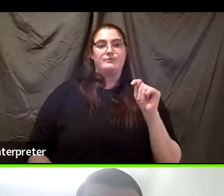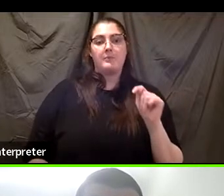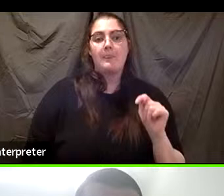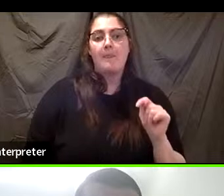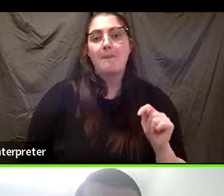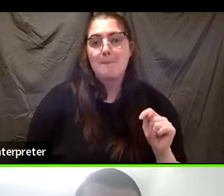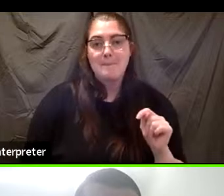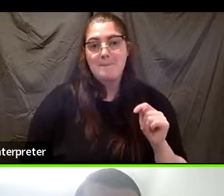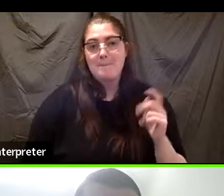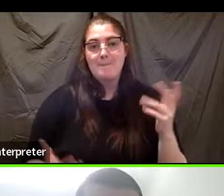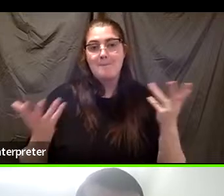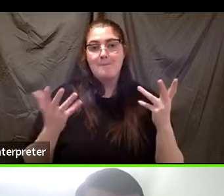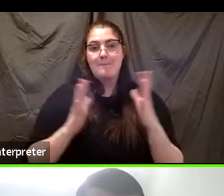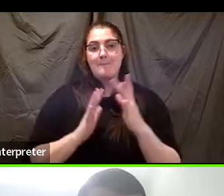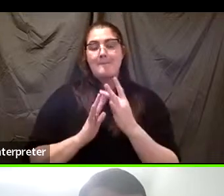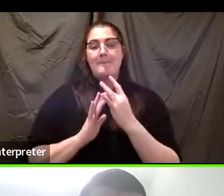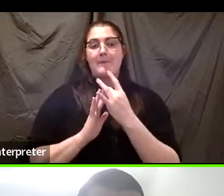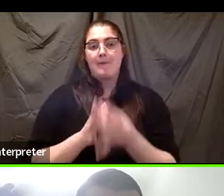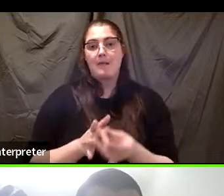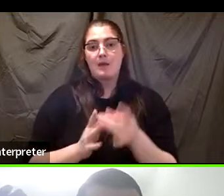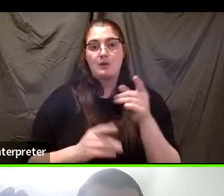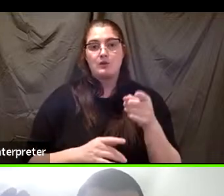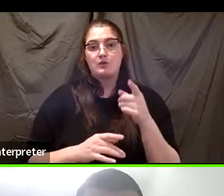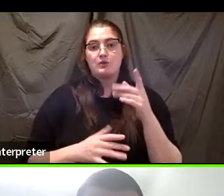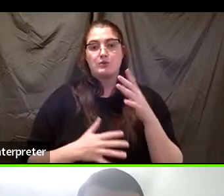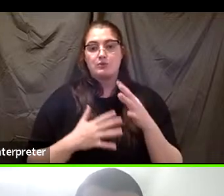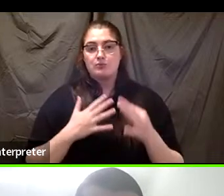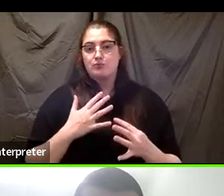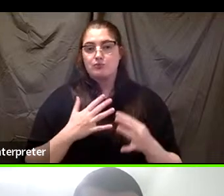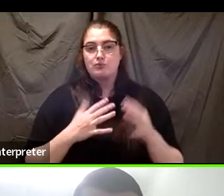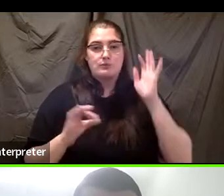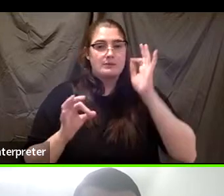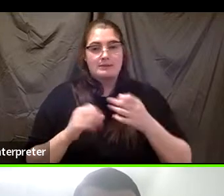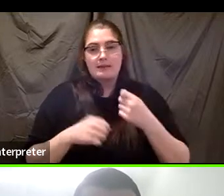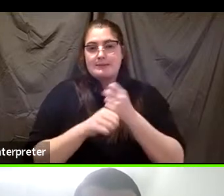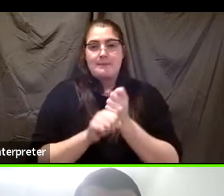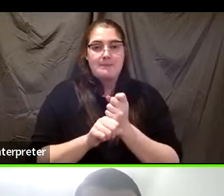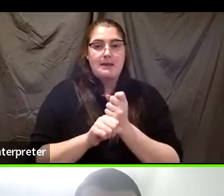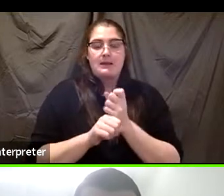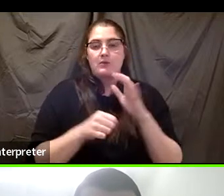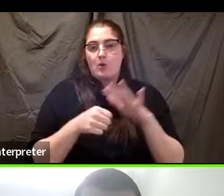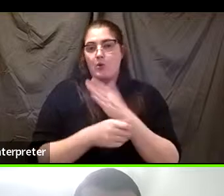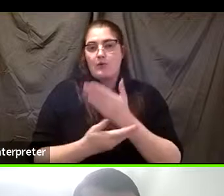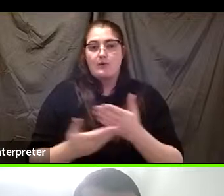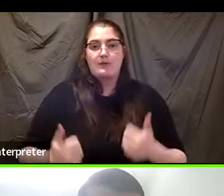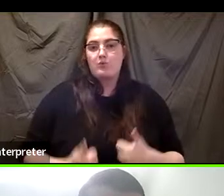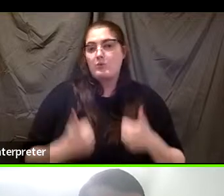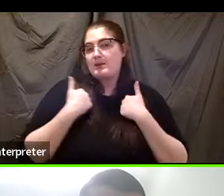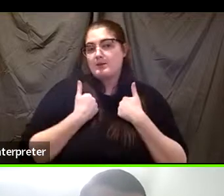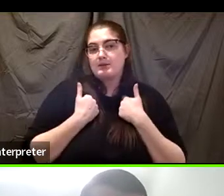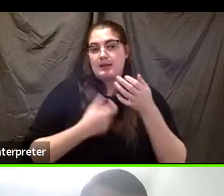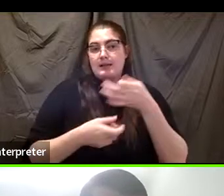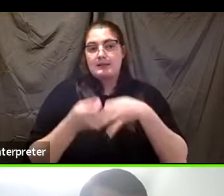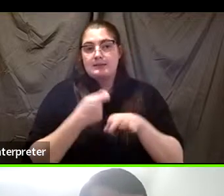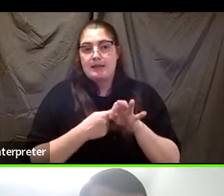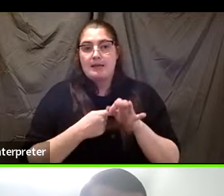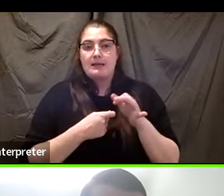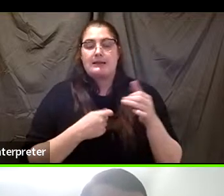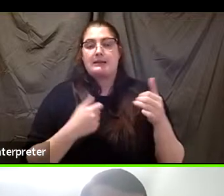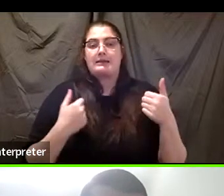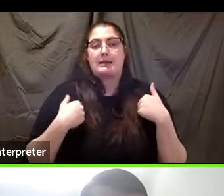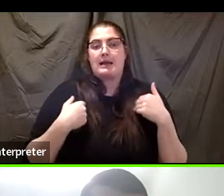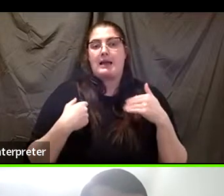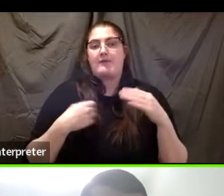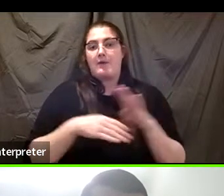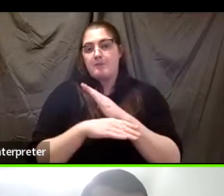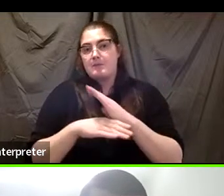what led you to choose to make the whole thing residential instead of having a like a commercial use on the first floor